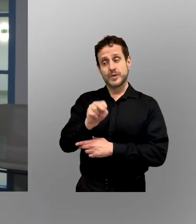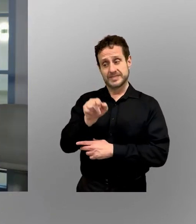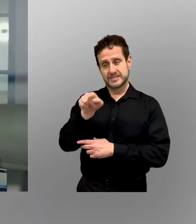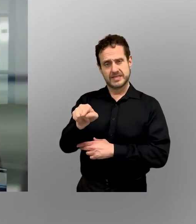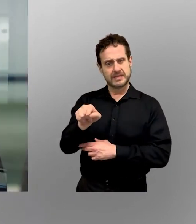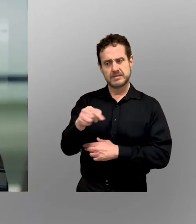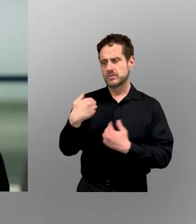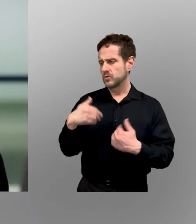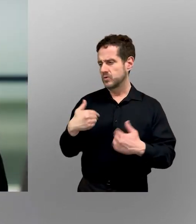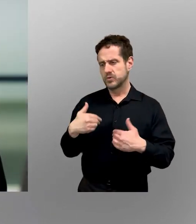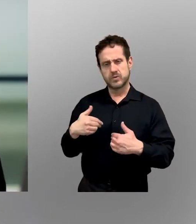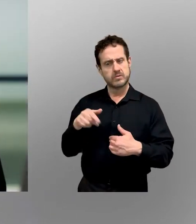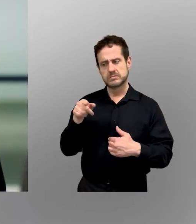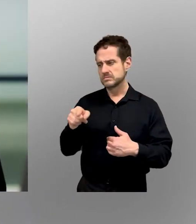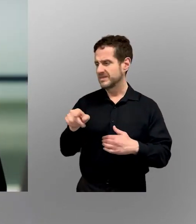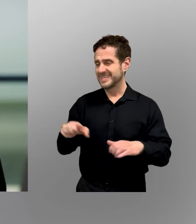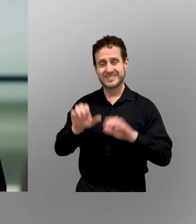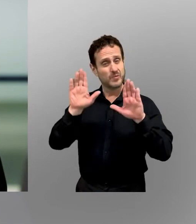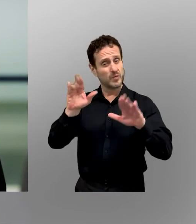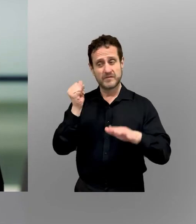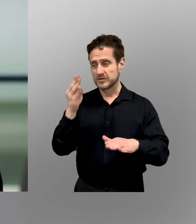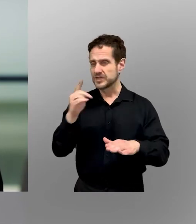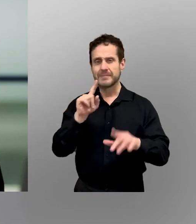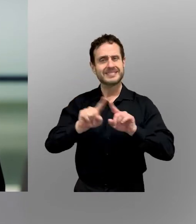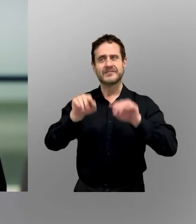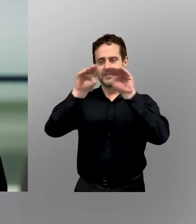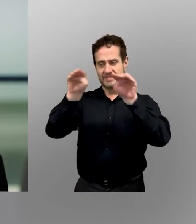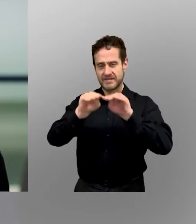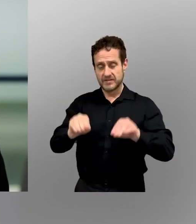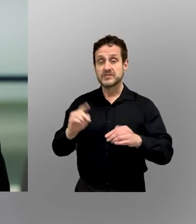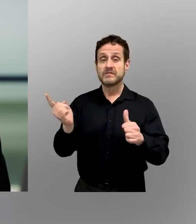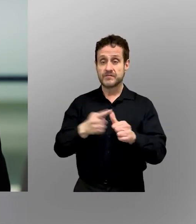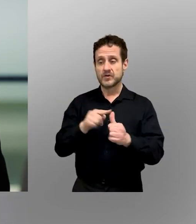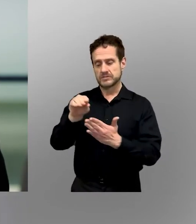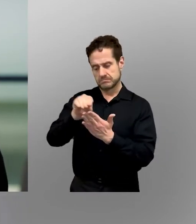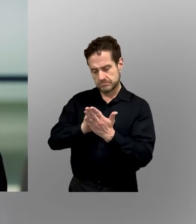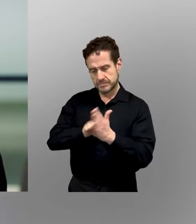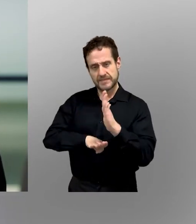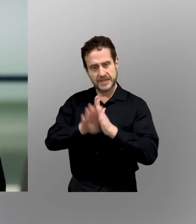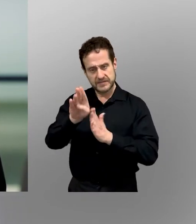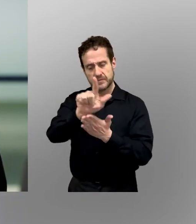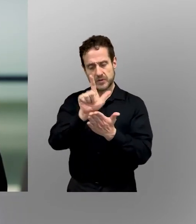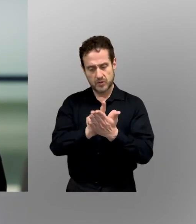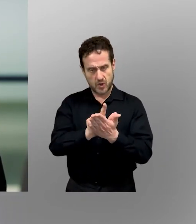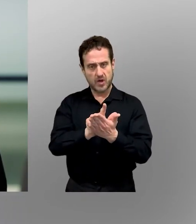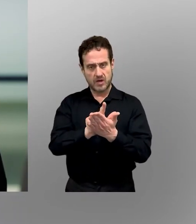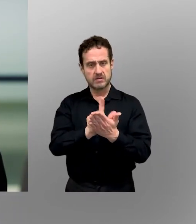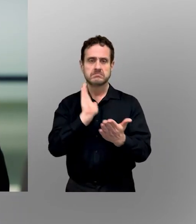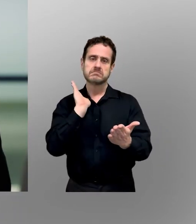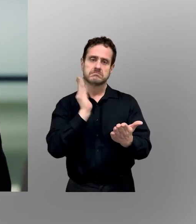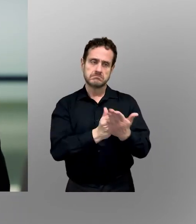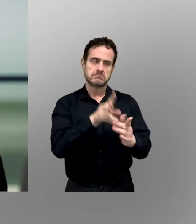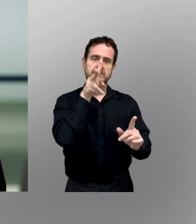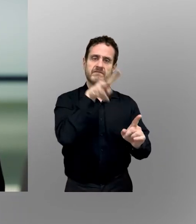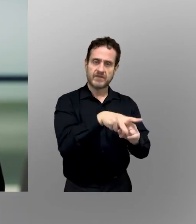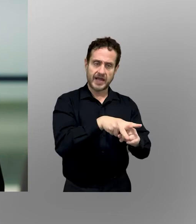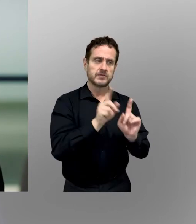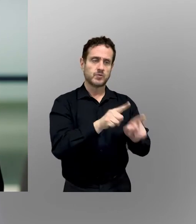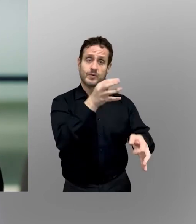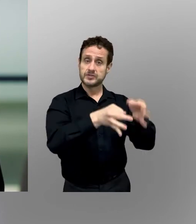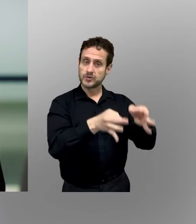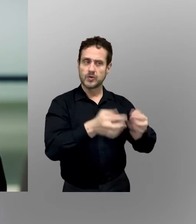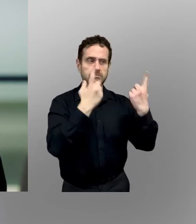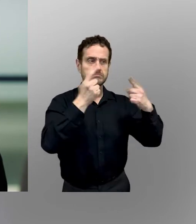So Winston really did a phenomenal job at all levels. First, on the litigation itself, they put together the complaint,